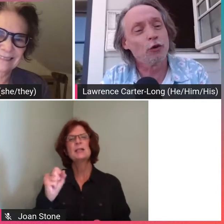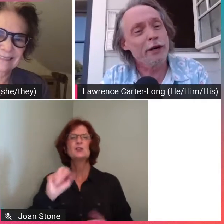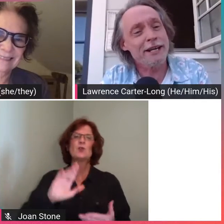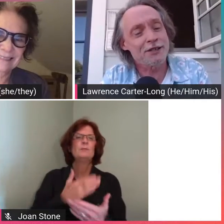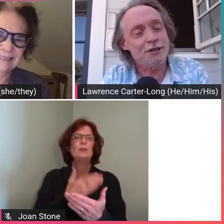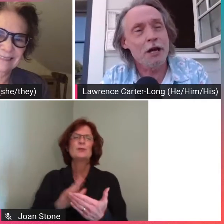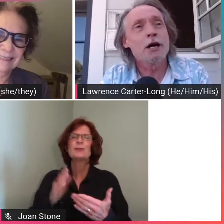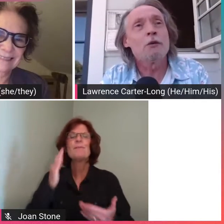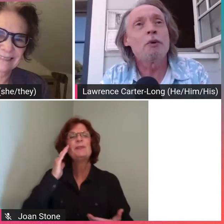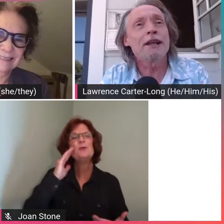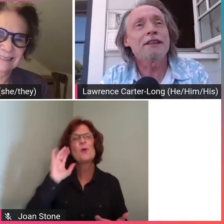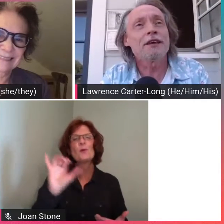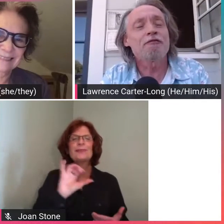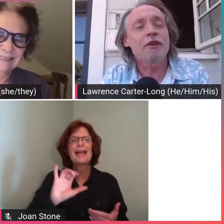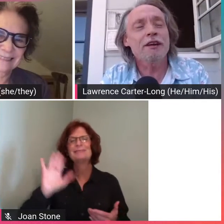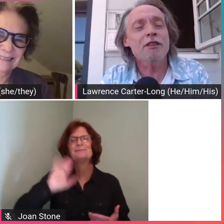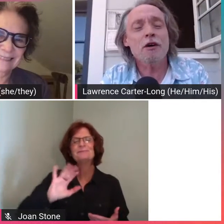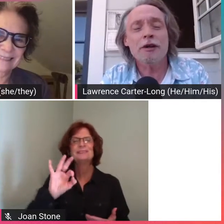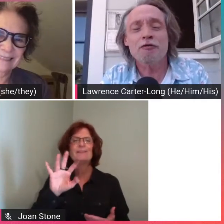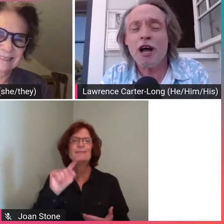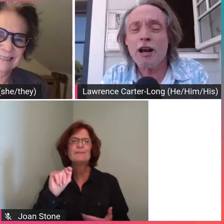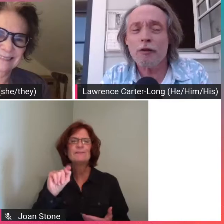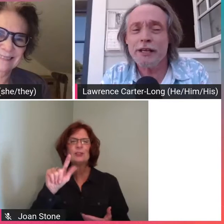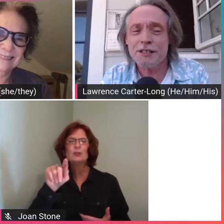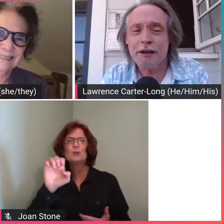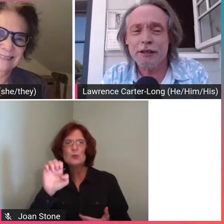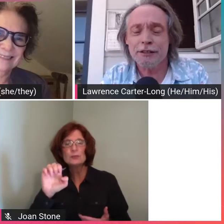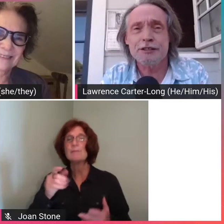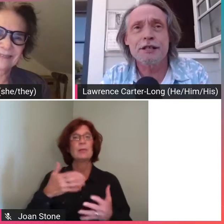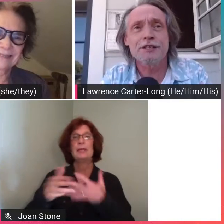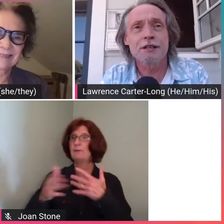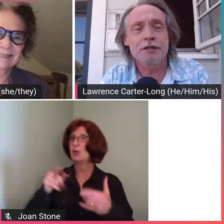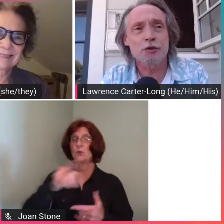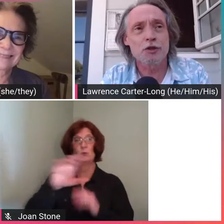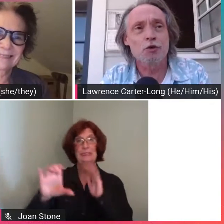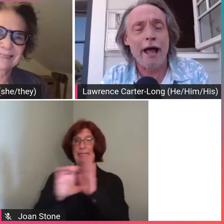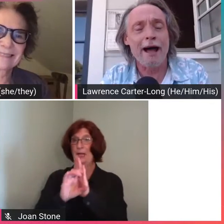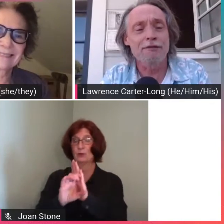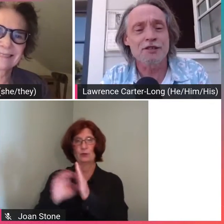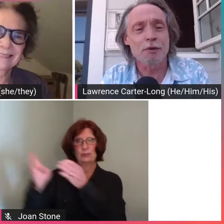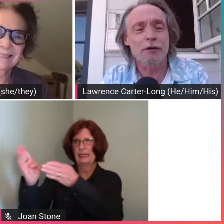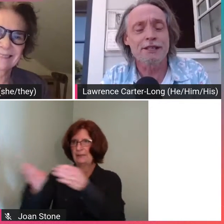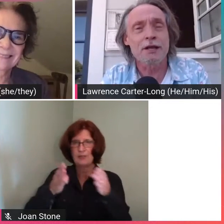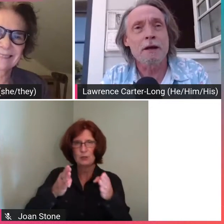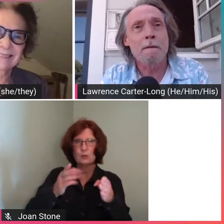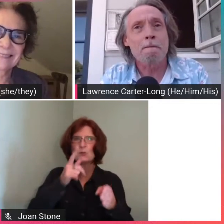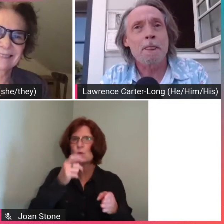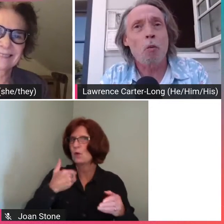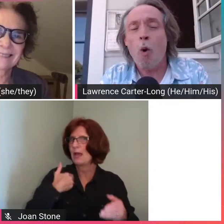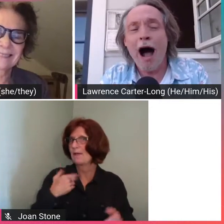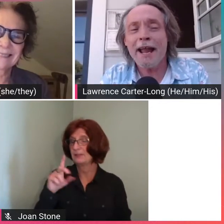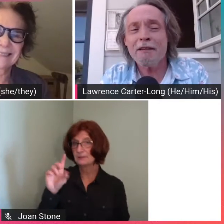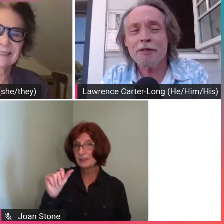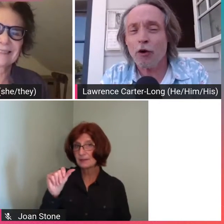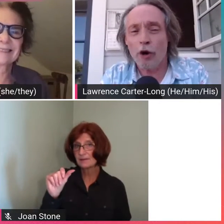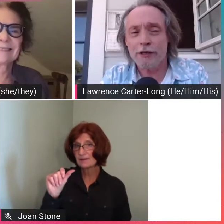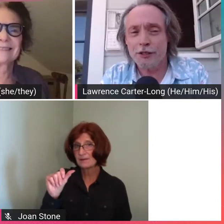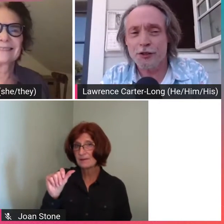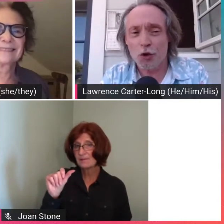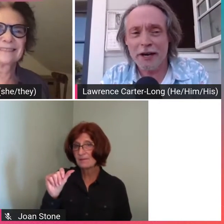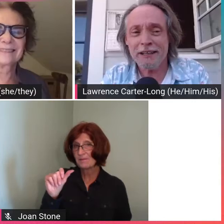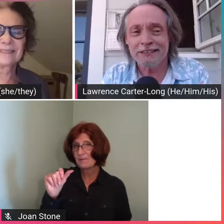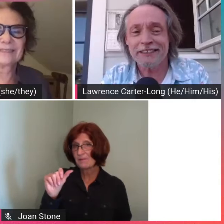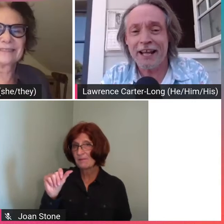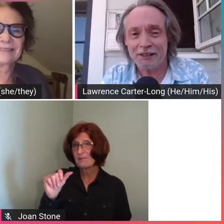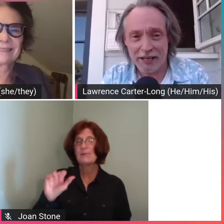Footloose or Grease. But even though you've got all these characters, these individuals who have disabilities, why their